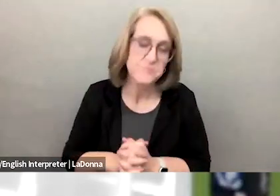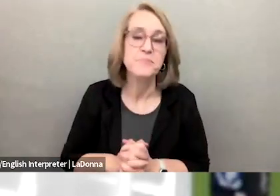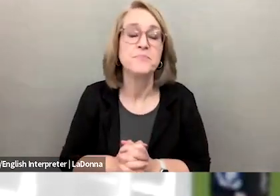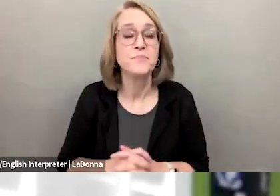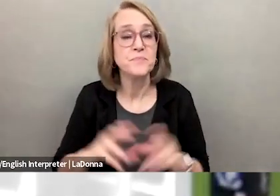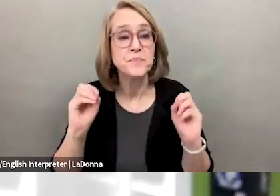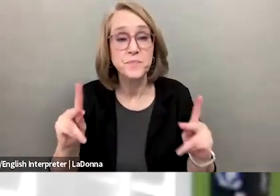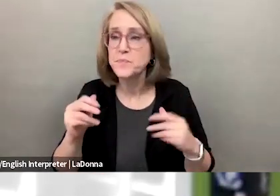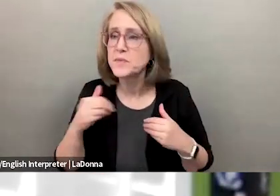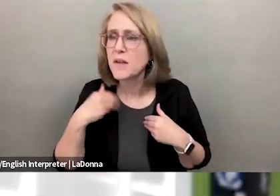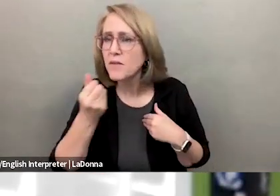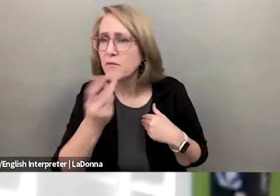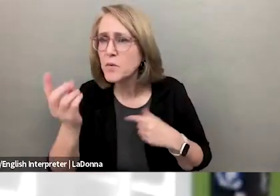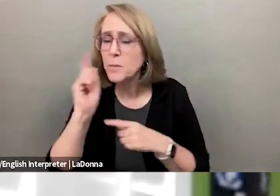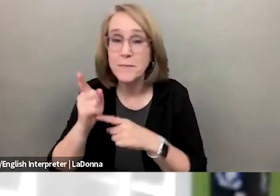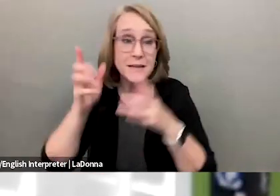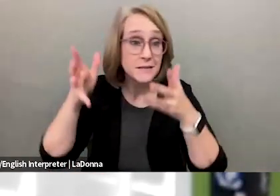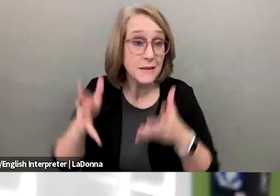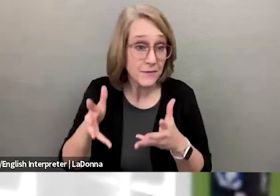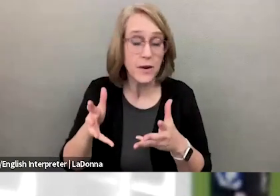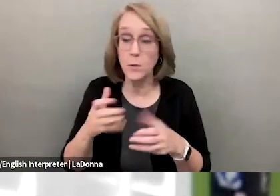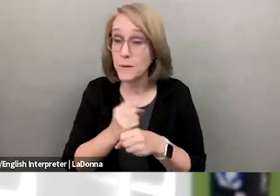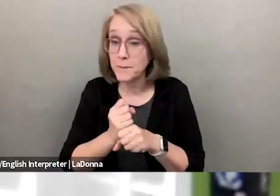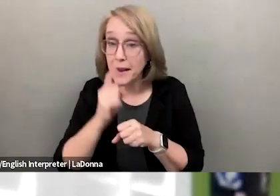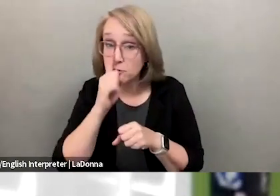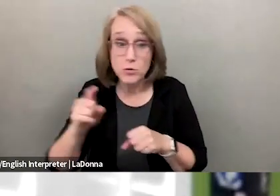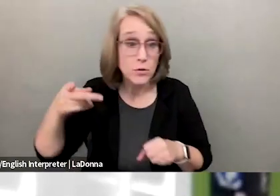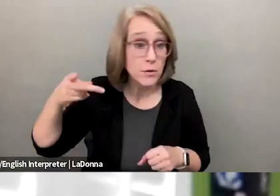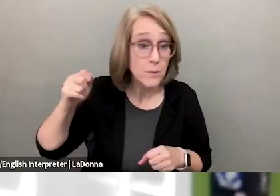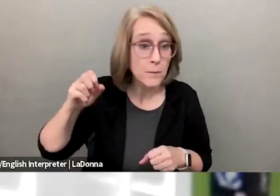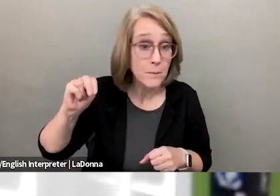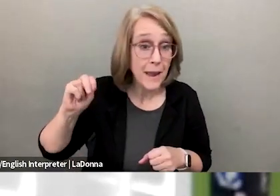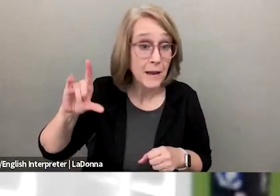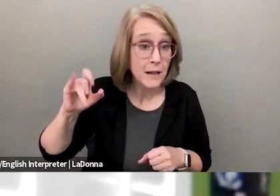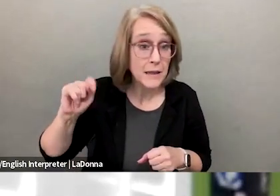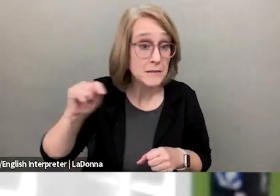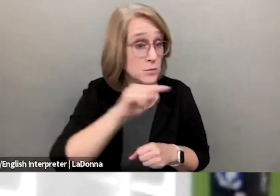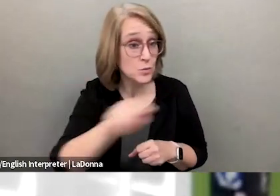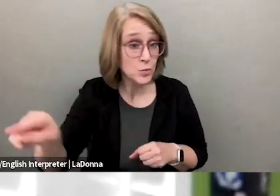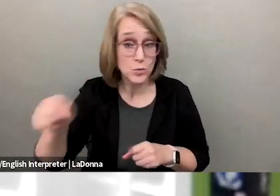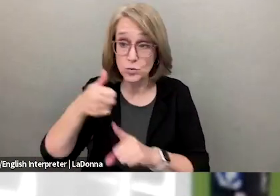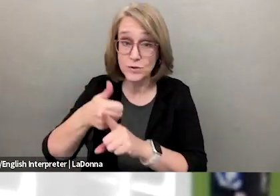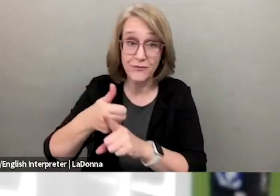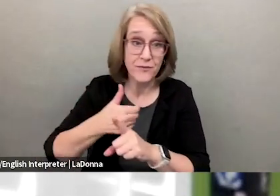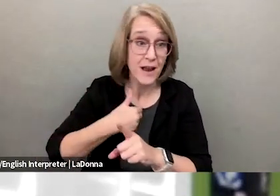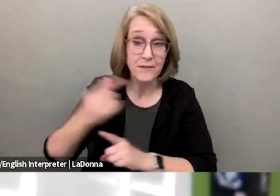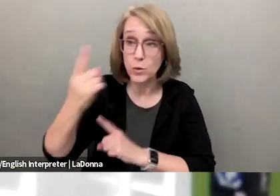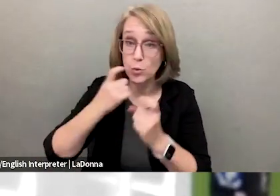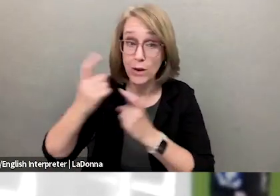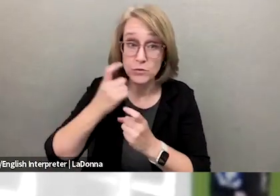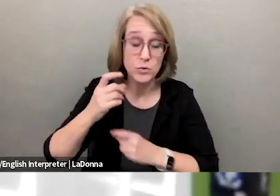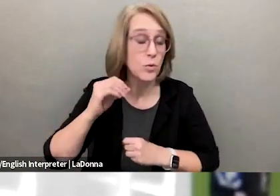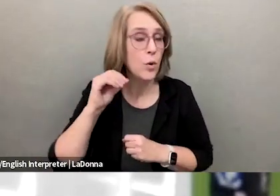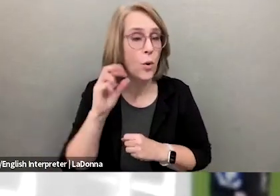a couple of minutes left, so I really want to make sure, panelists, do you have questions for yourselves that you want to kind of flesh out? Any more ideas in